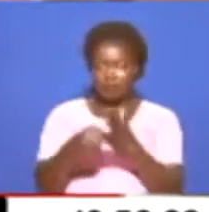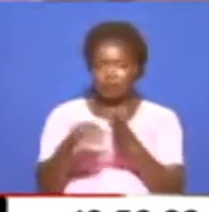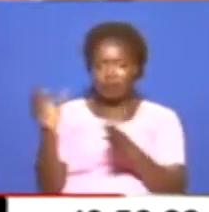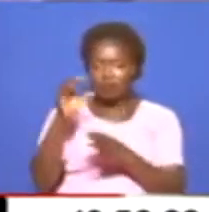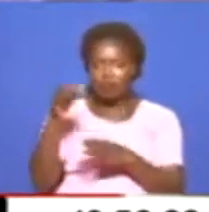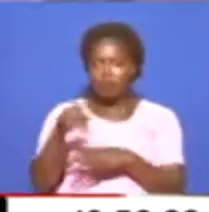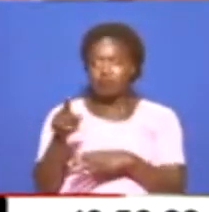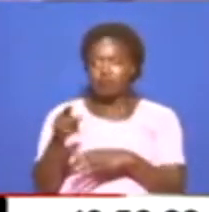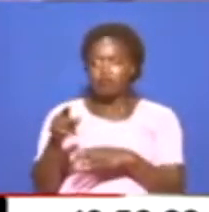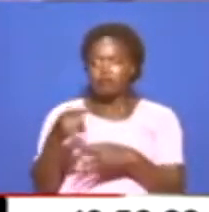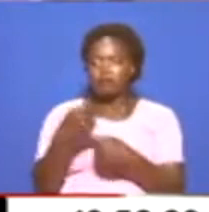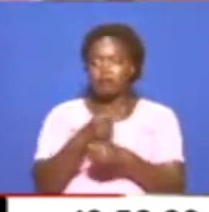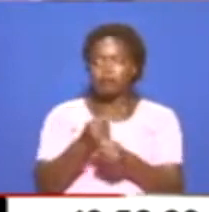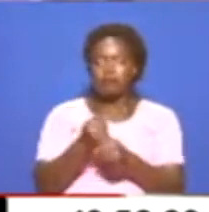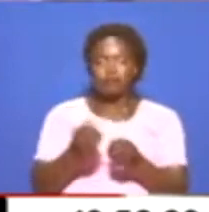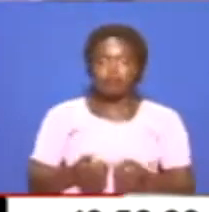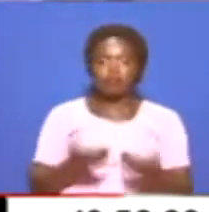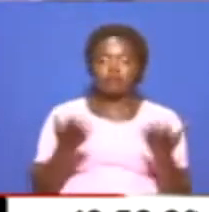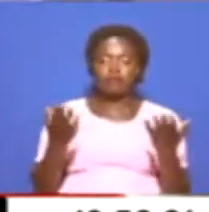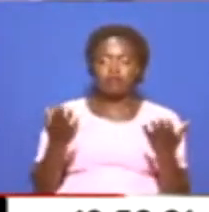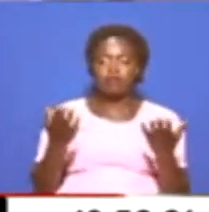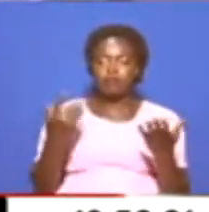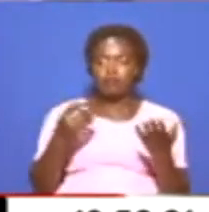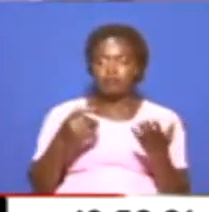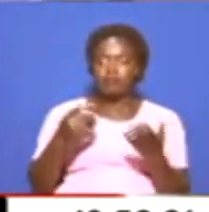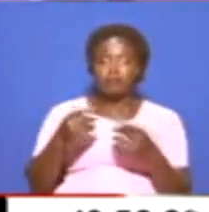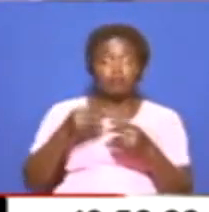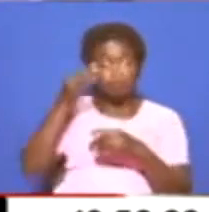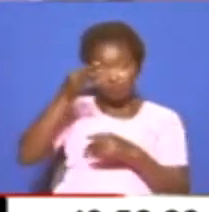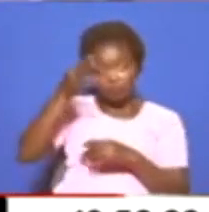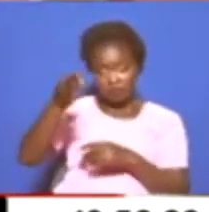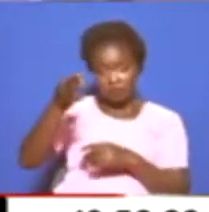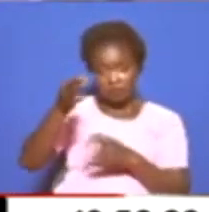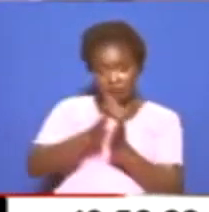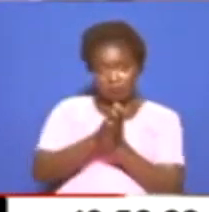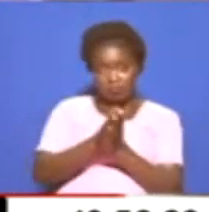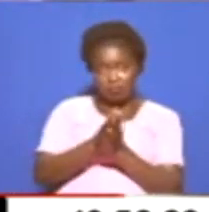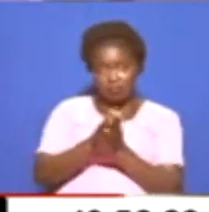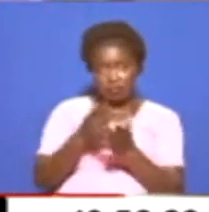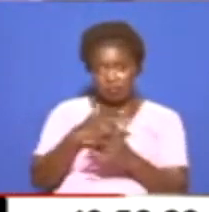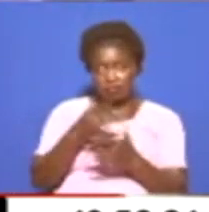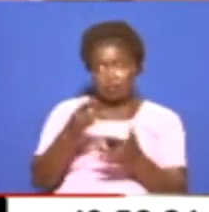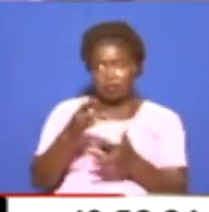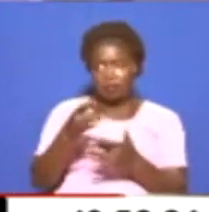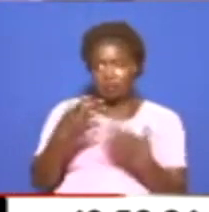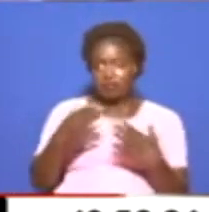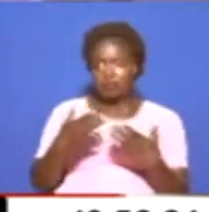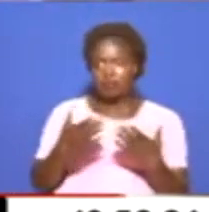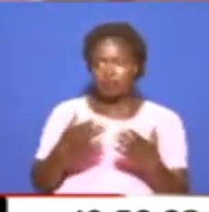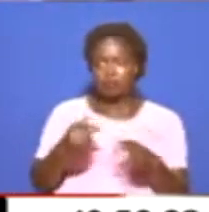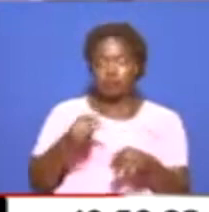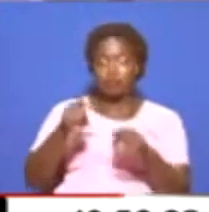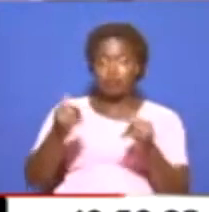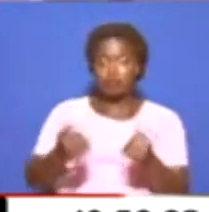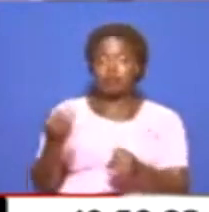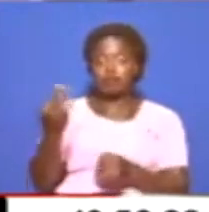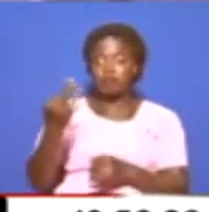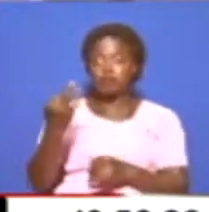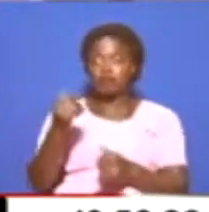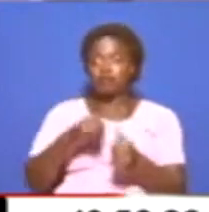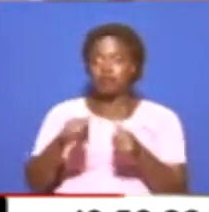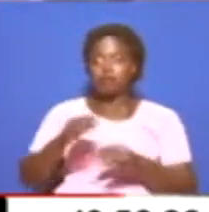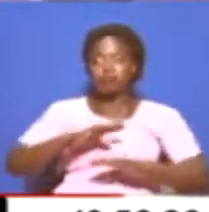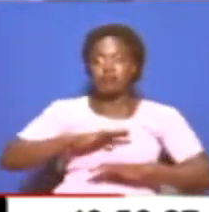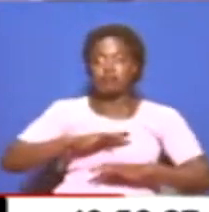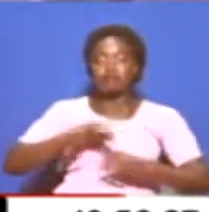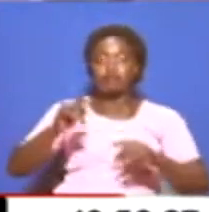had to make sacrifices for their posterity. It is very interesting that there are people who are preaching right now about the satisfaction of